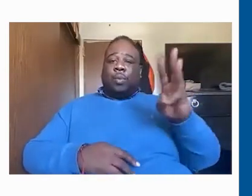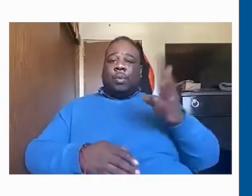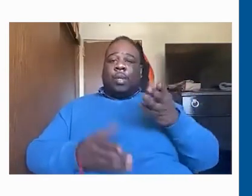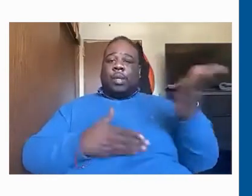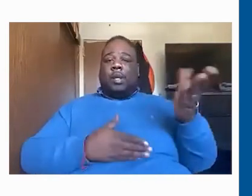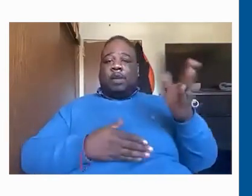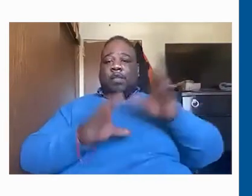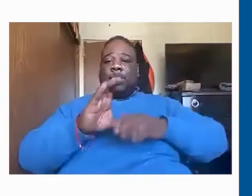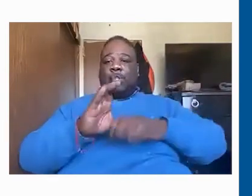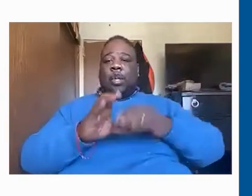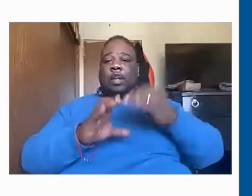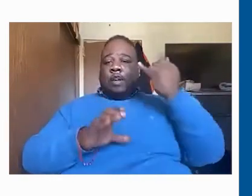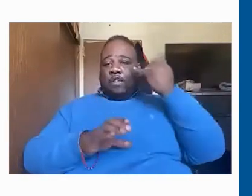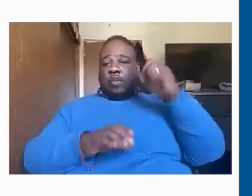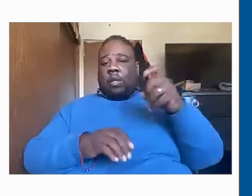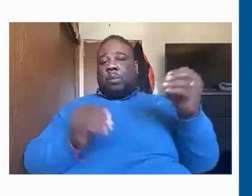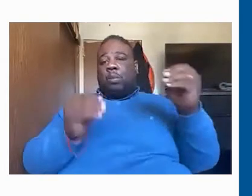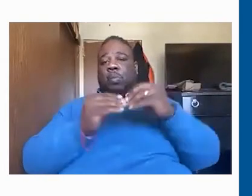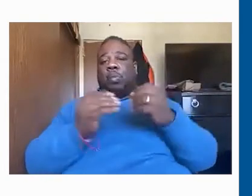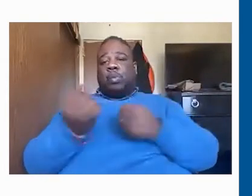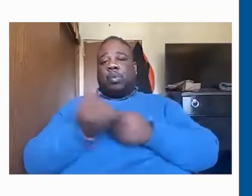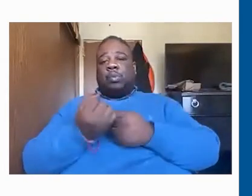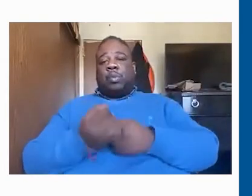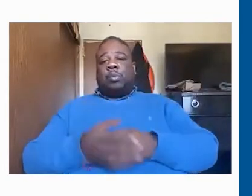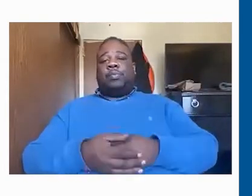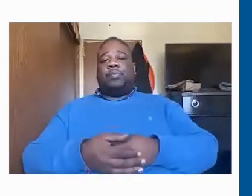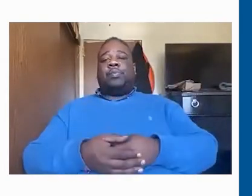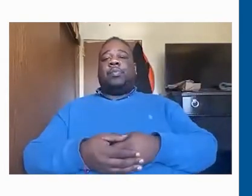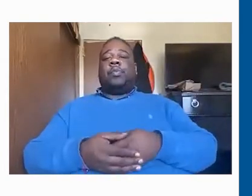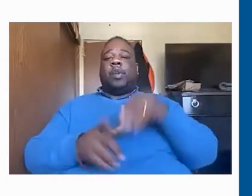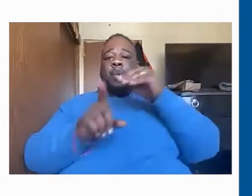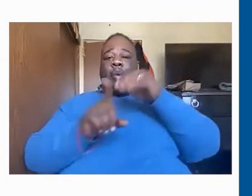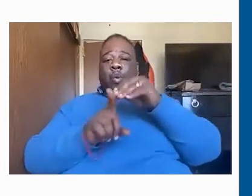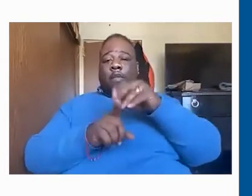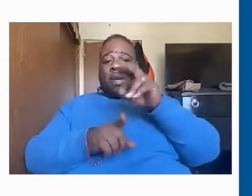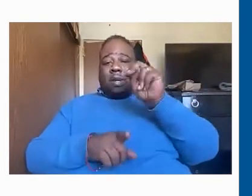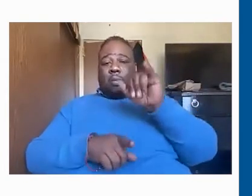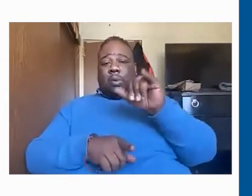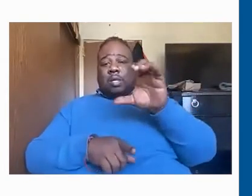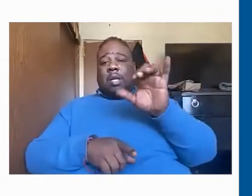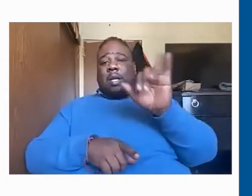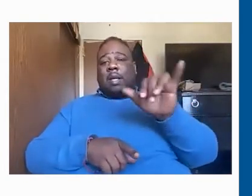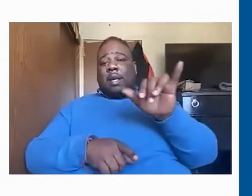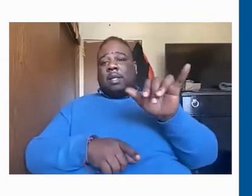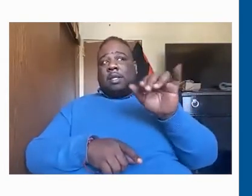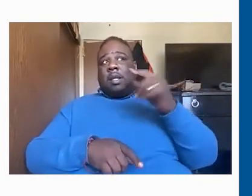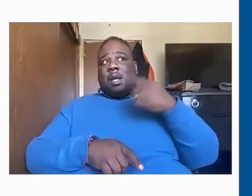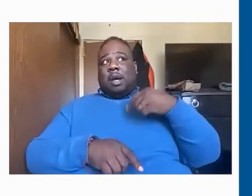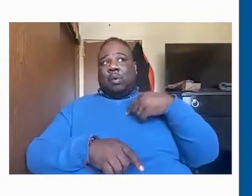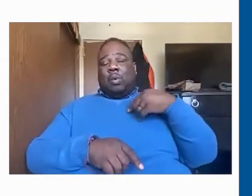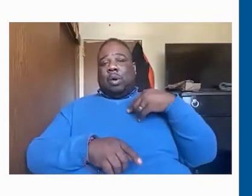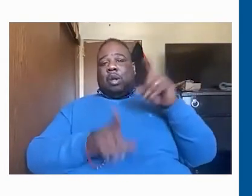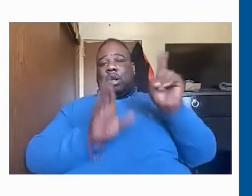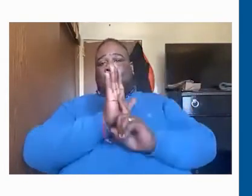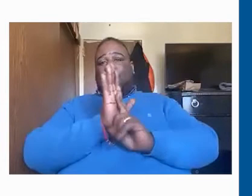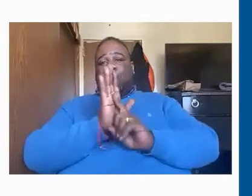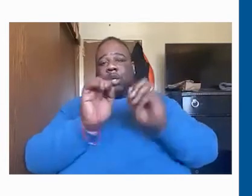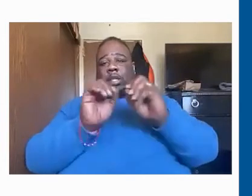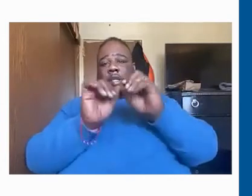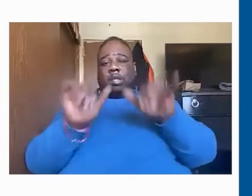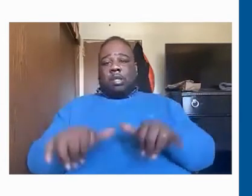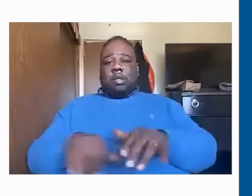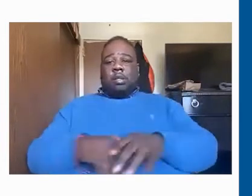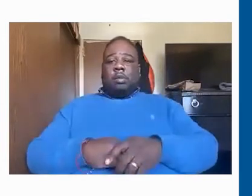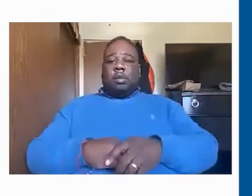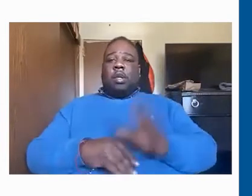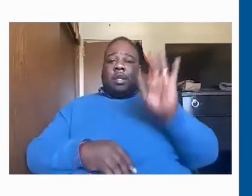Notify NYC is our free alert program. You may see like the federal federal government has WIA